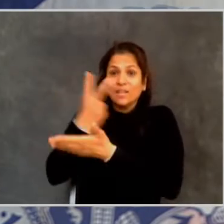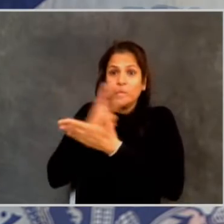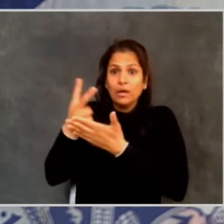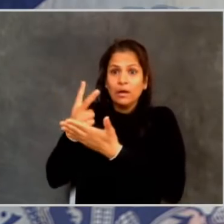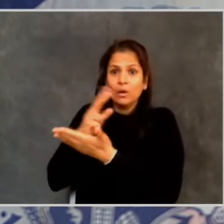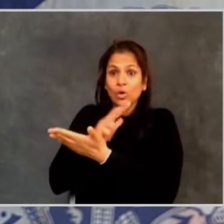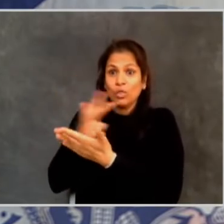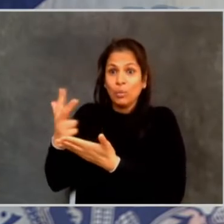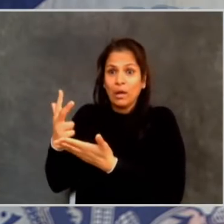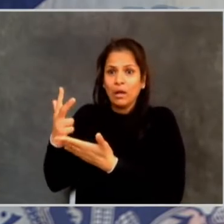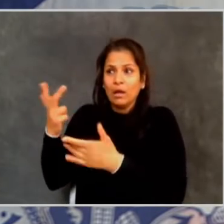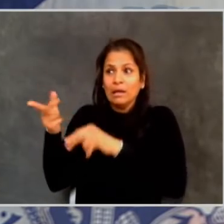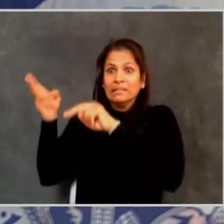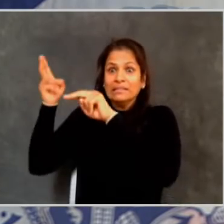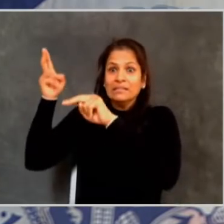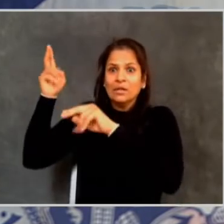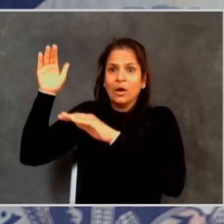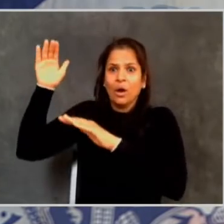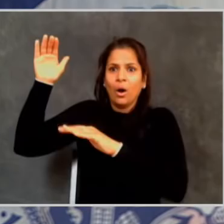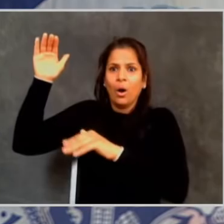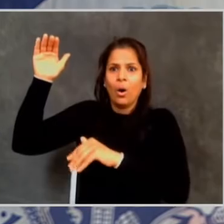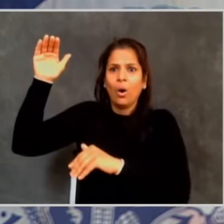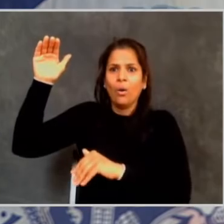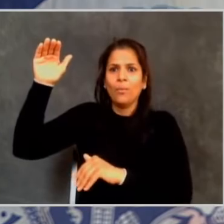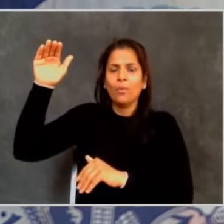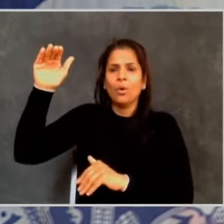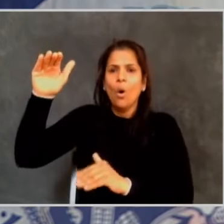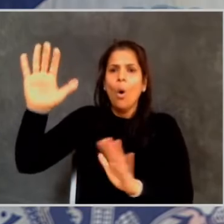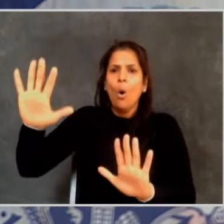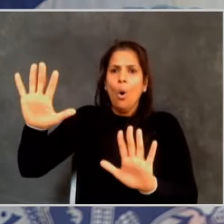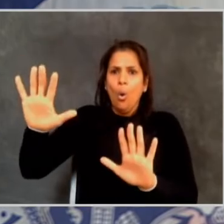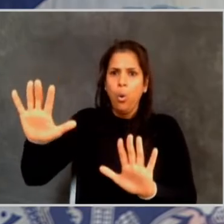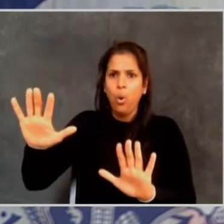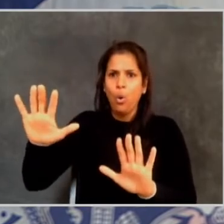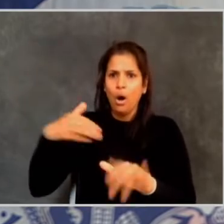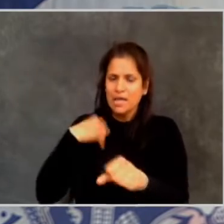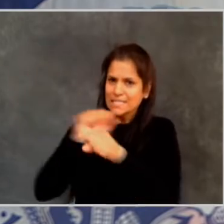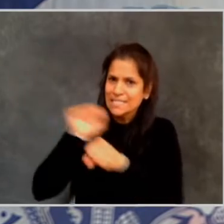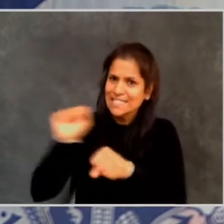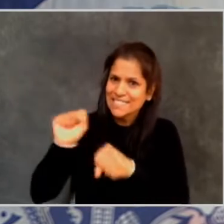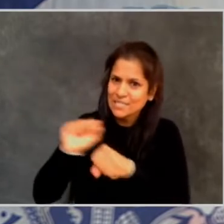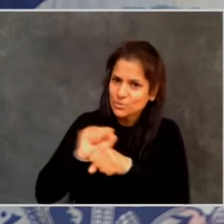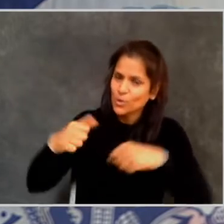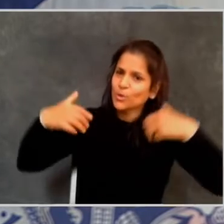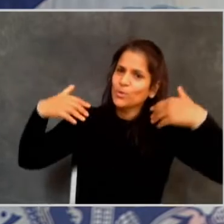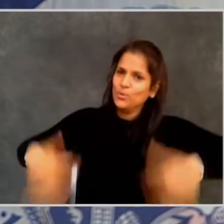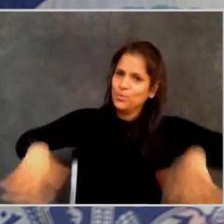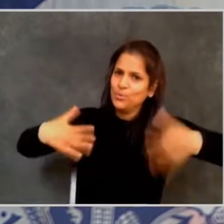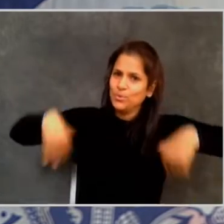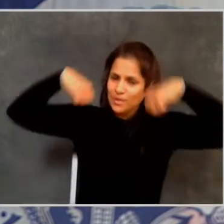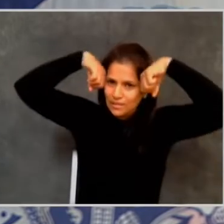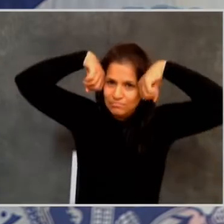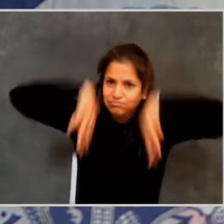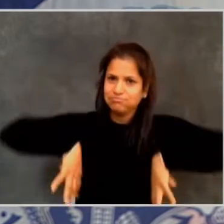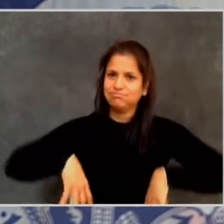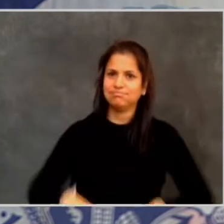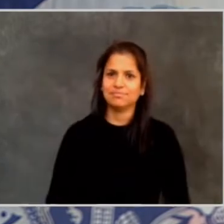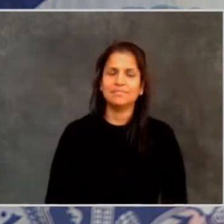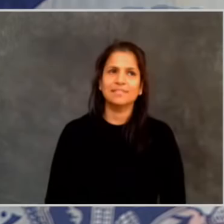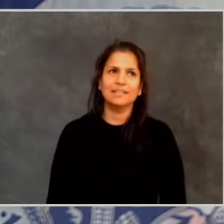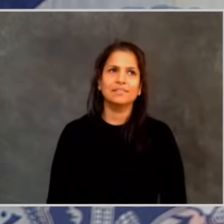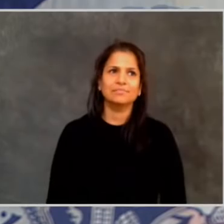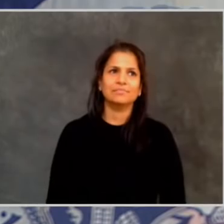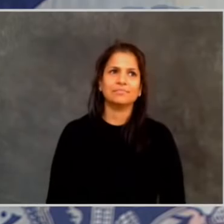it's telling us what we got to do. But as I said in the beginning, the one thing that was unquestionably job one